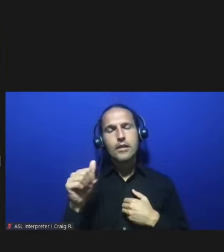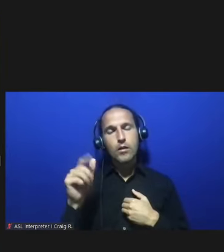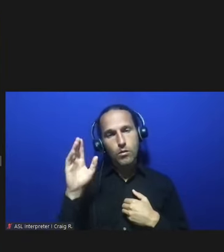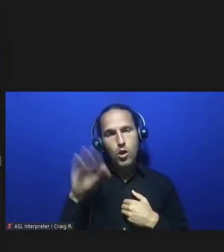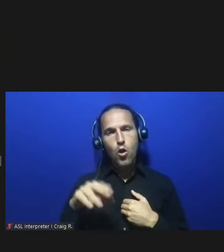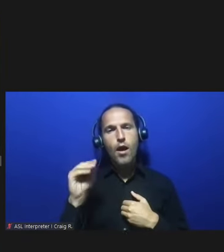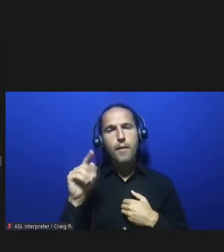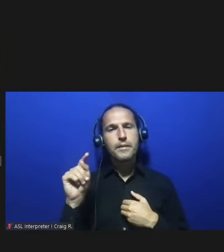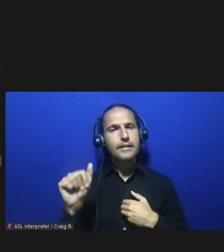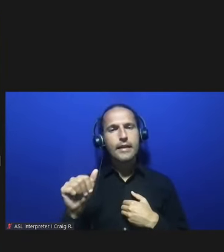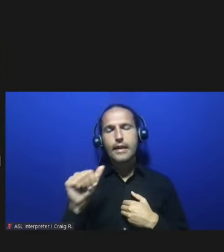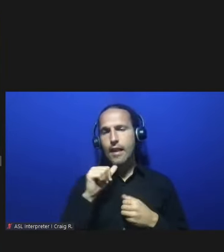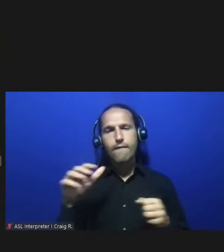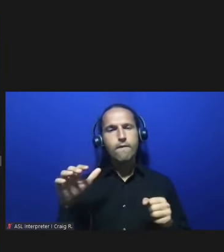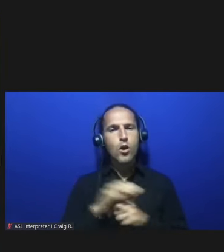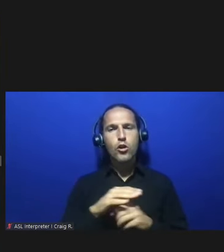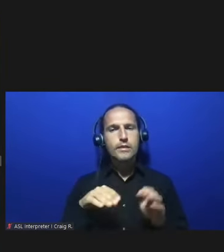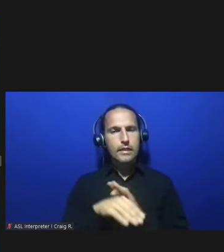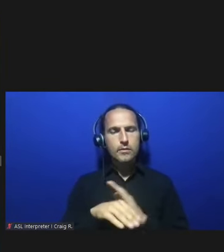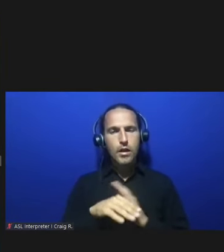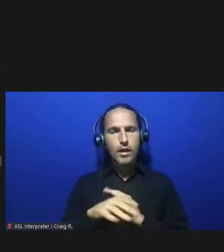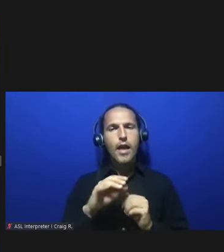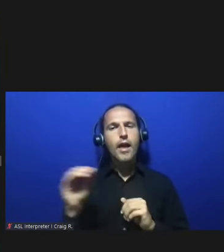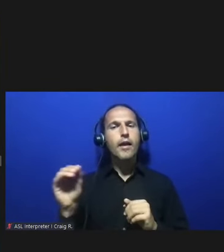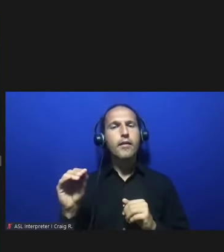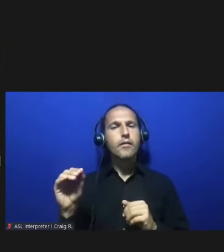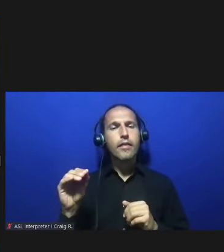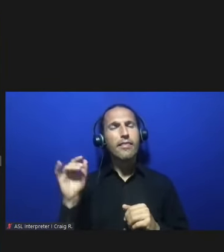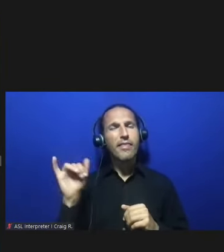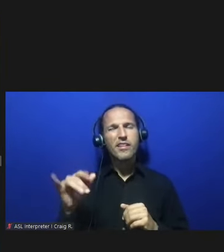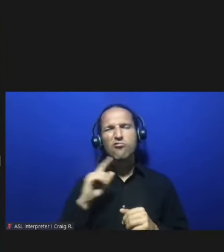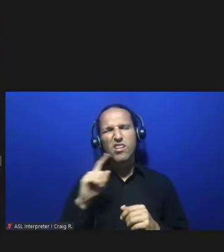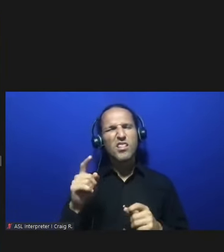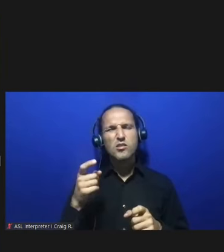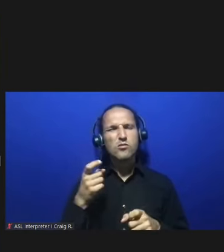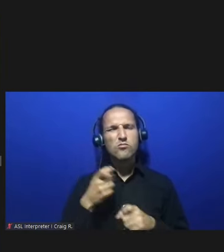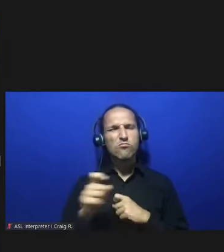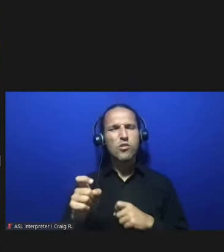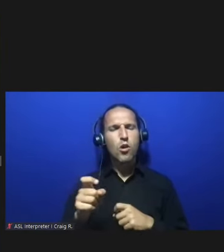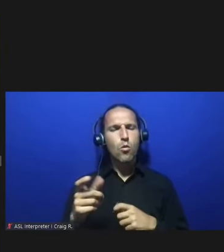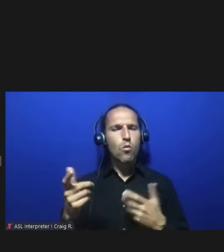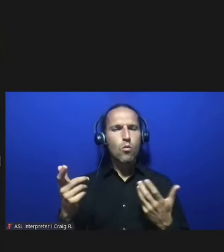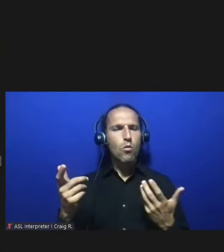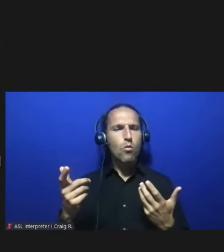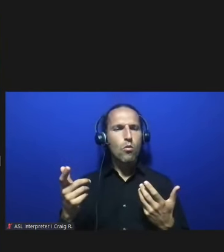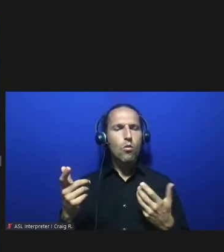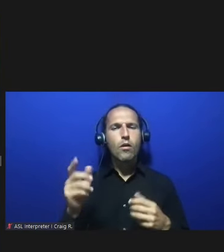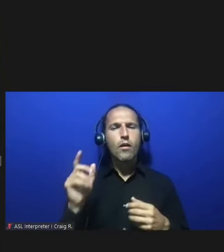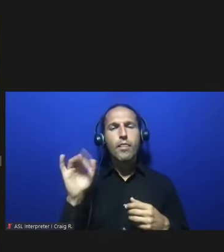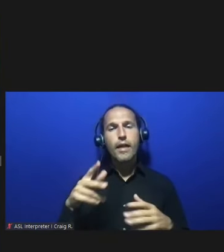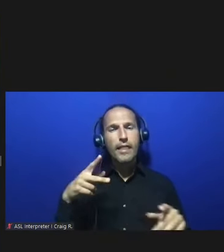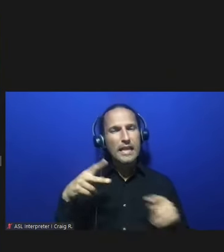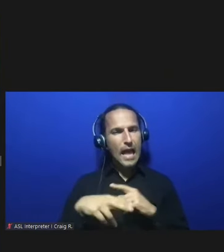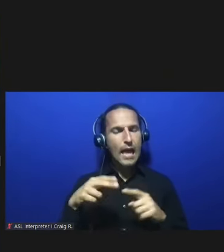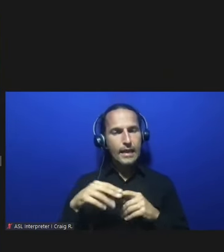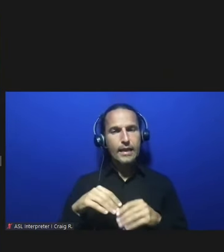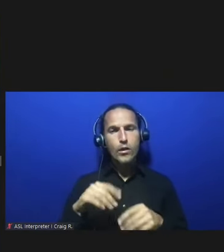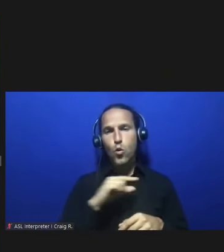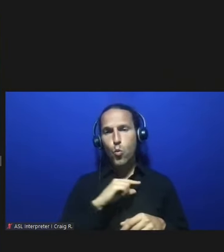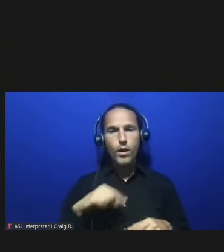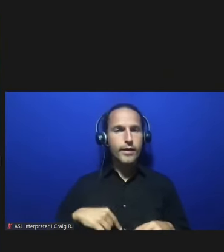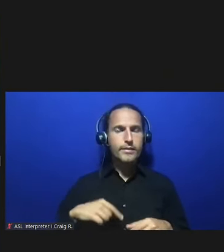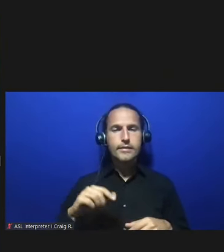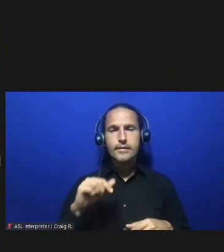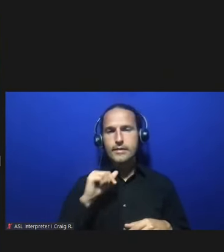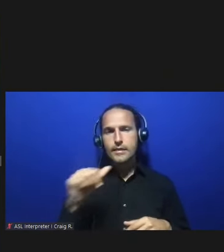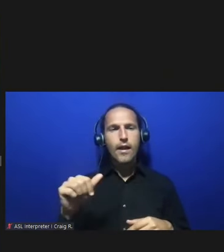the MTA is not fully accessible and AccessoRide is a joke. At times, due to the fact that the curb cuts in Queens have not been